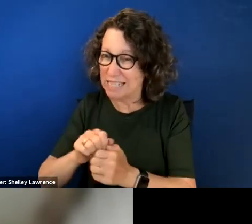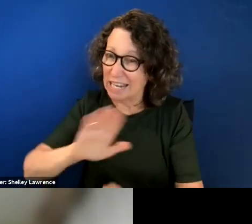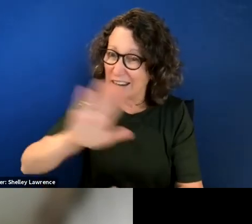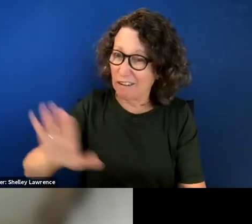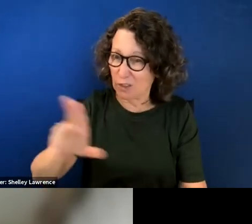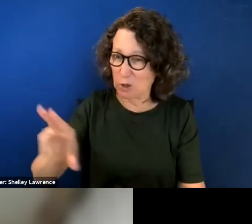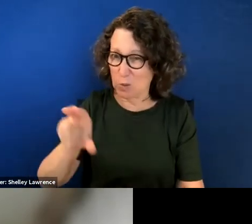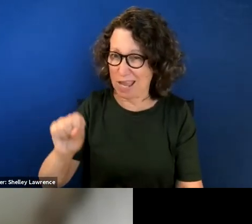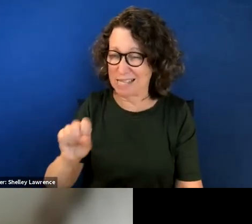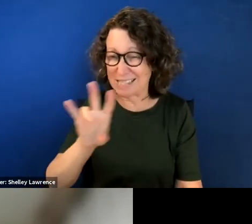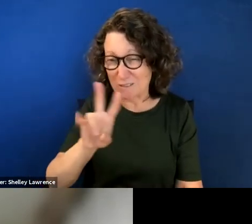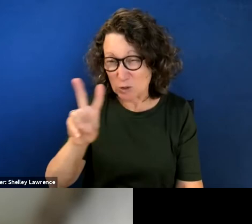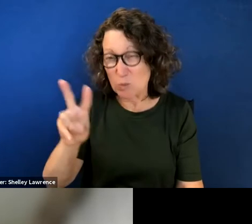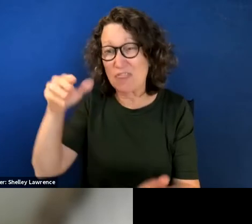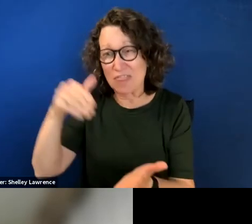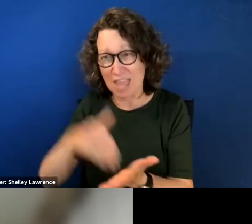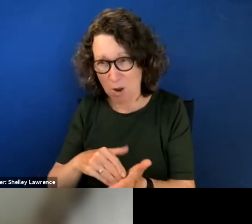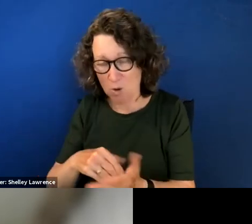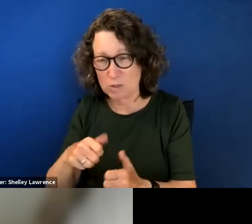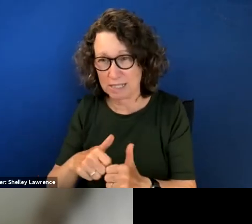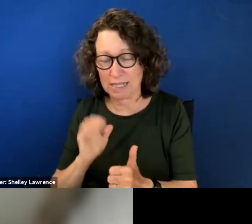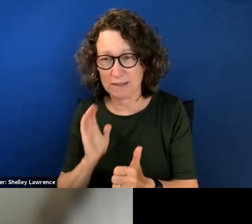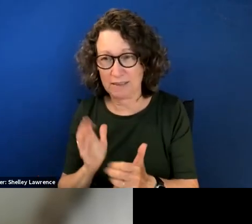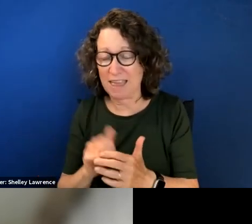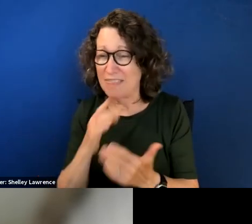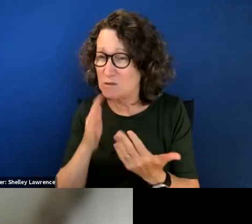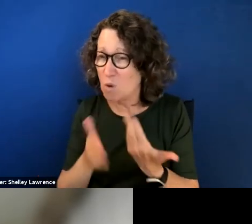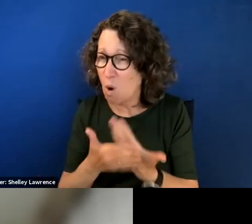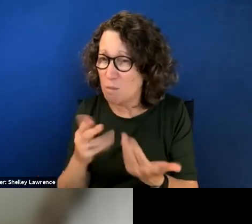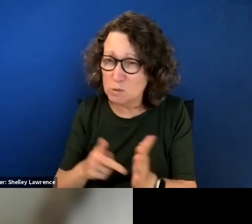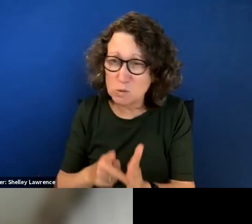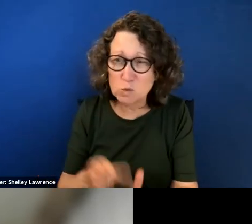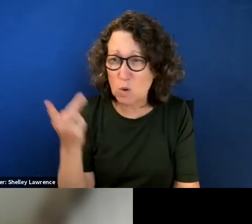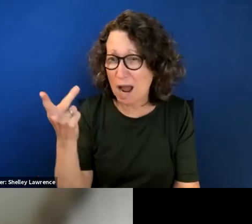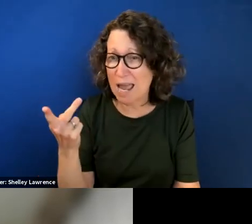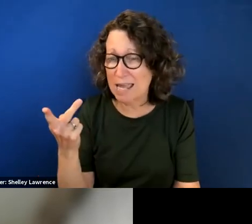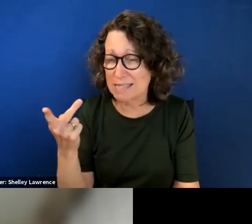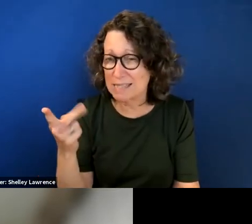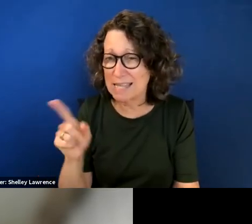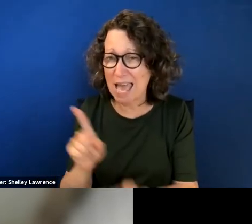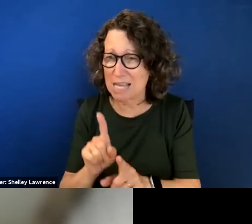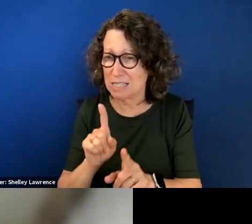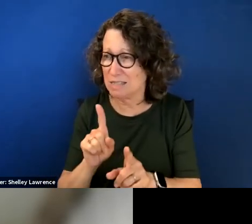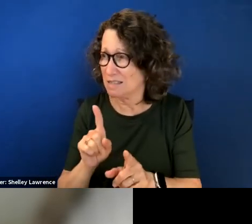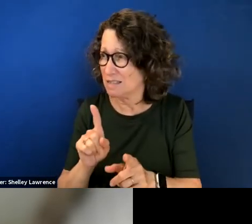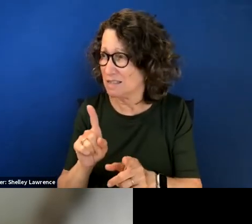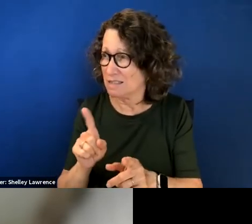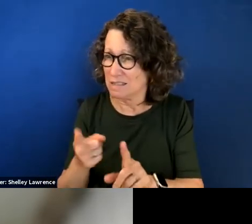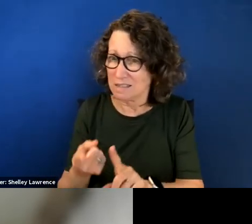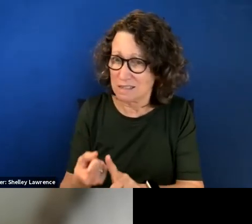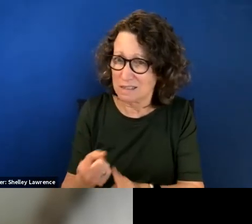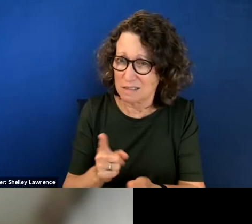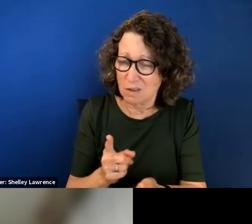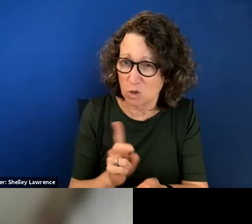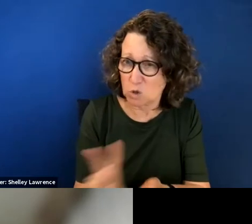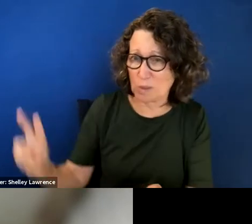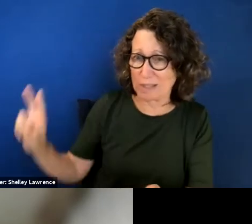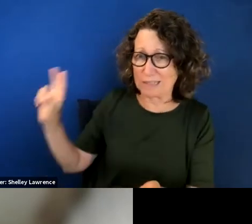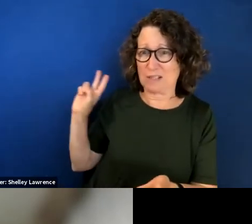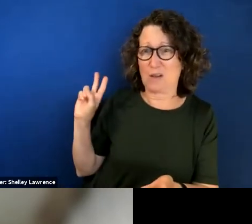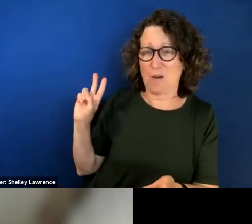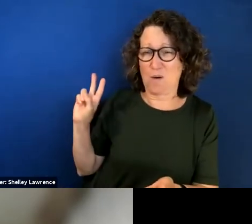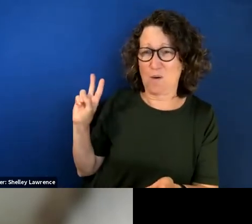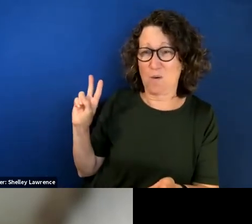pediatric cases were reported. That's almost twice as many as were reported the previous week.